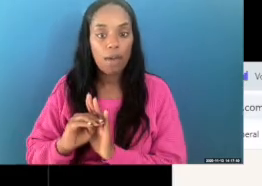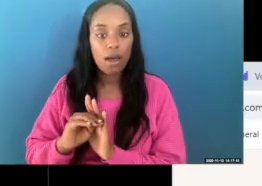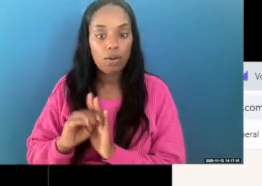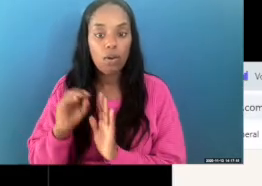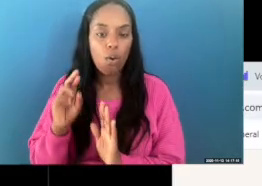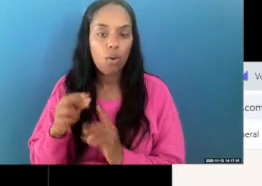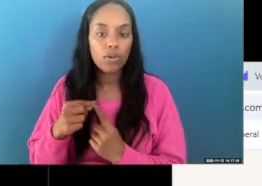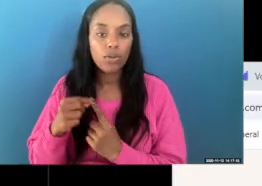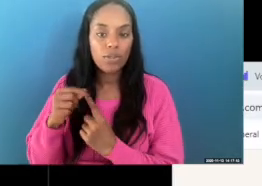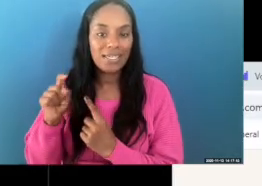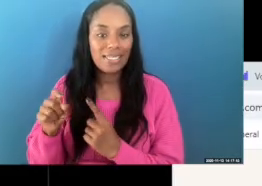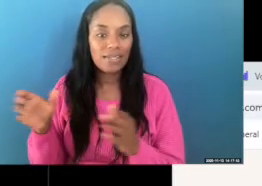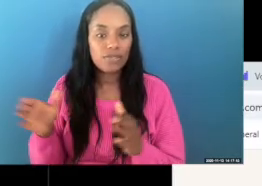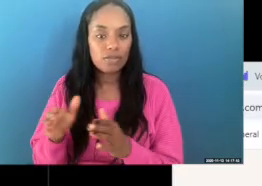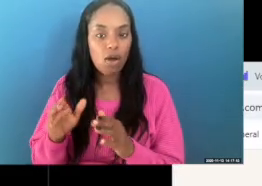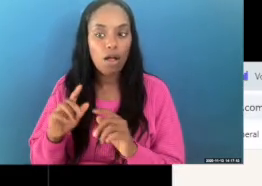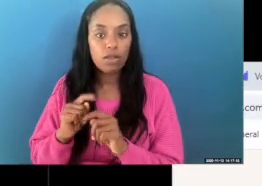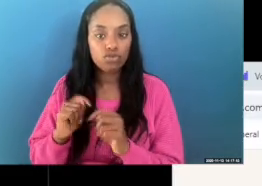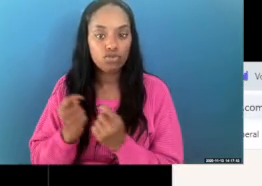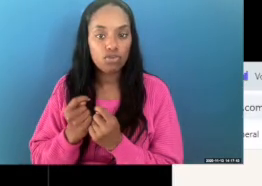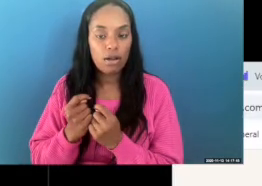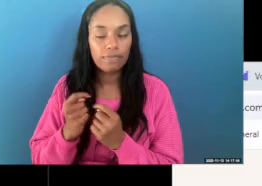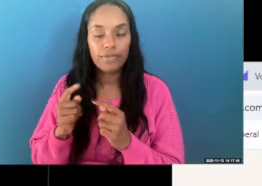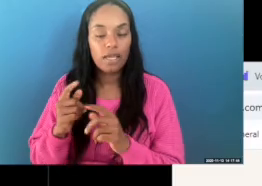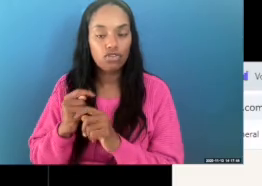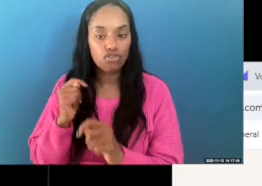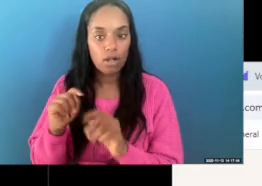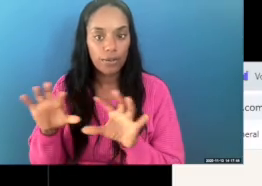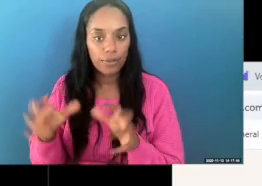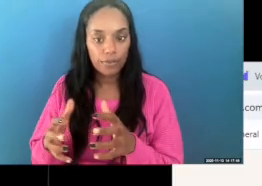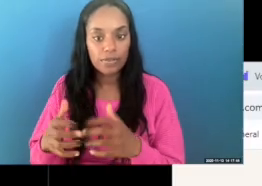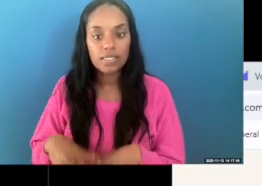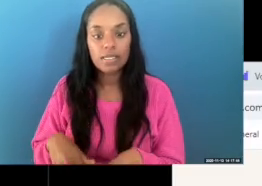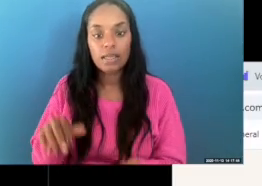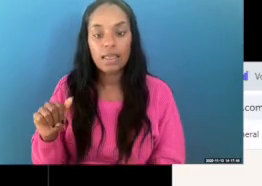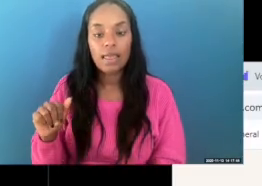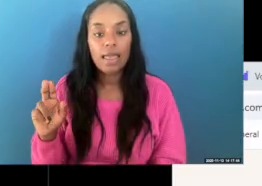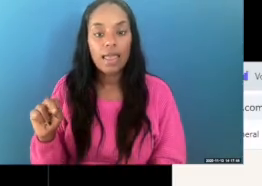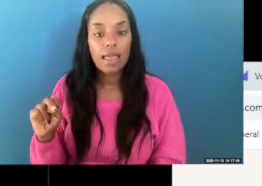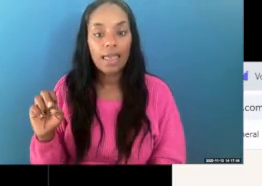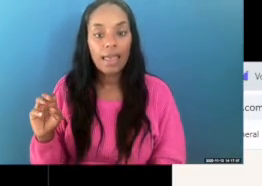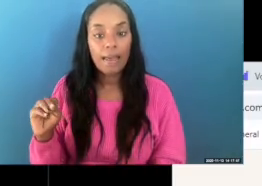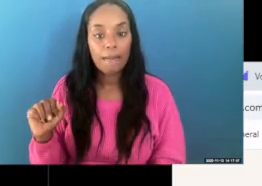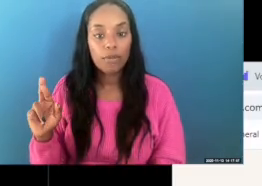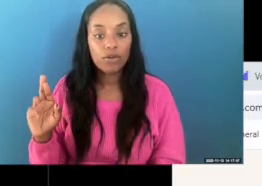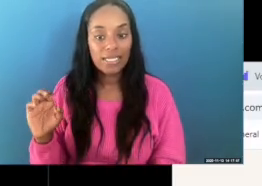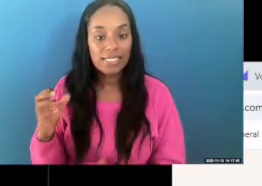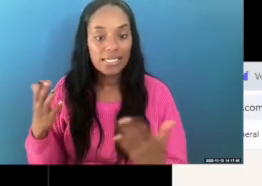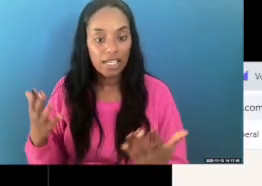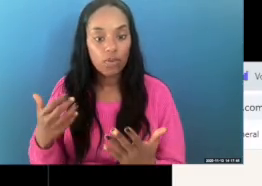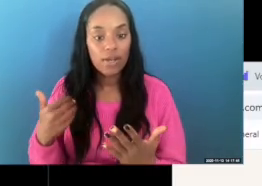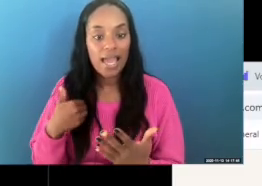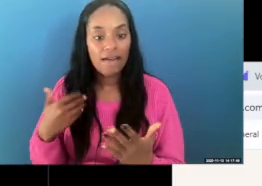small fleets in HVIP. Curious, as we go throughout the afternoon, if other folks have thoughts about the TCO